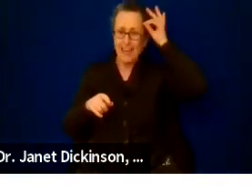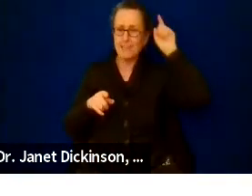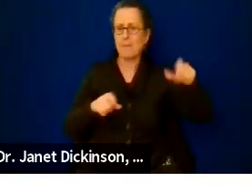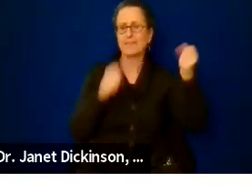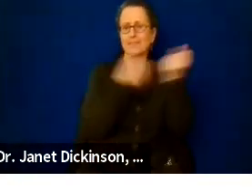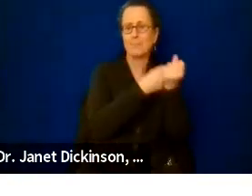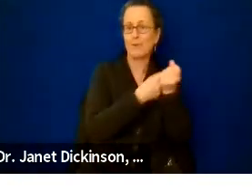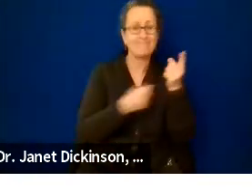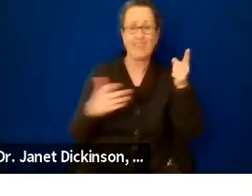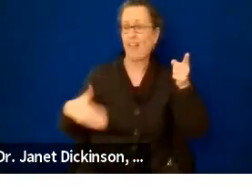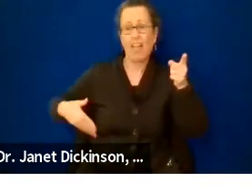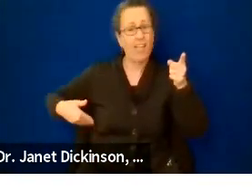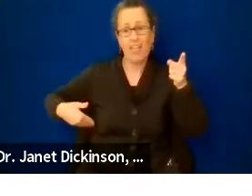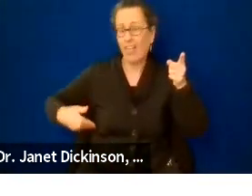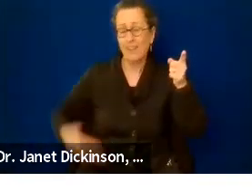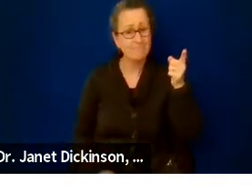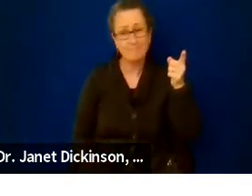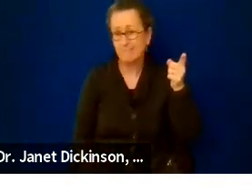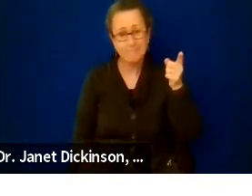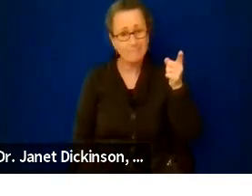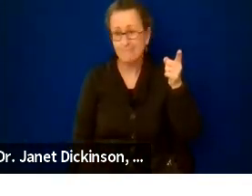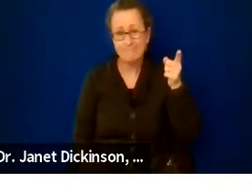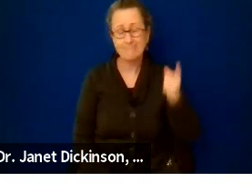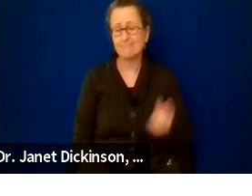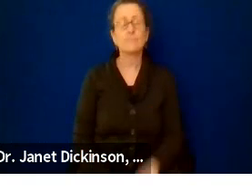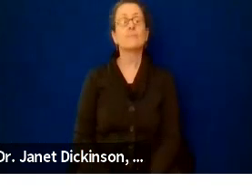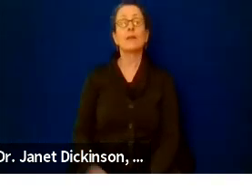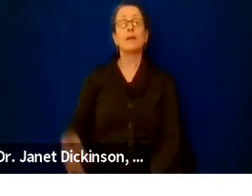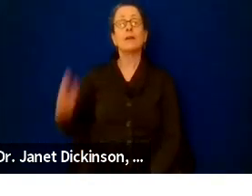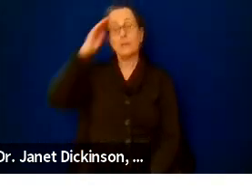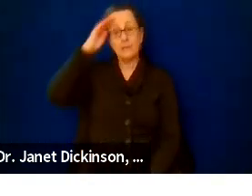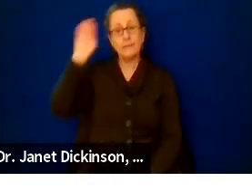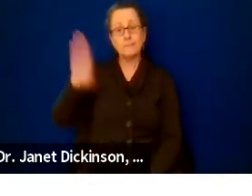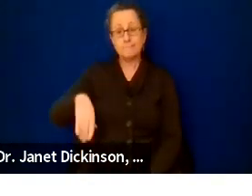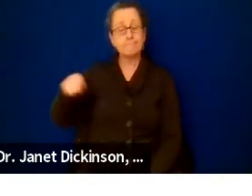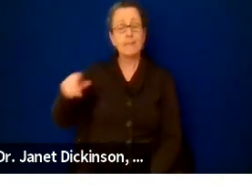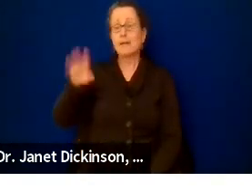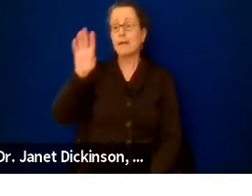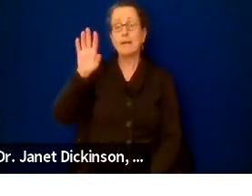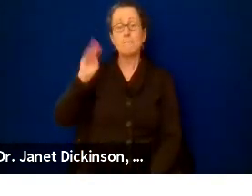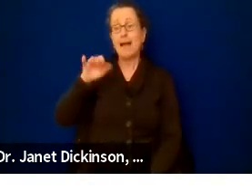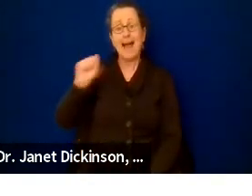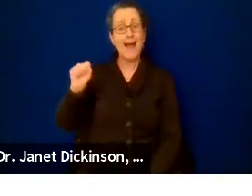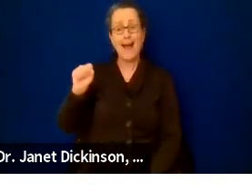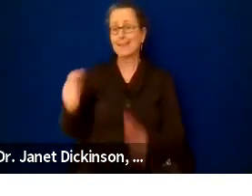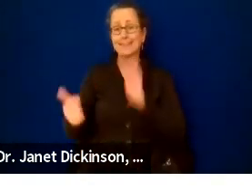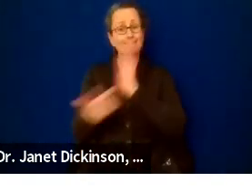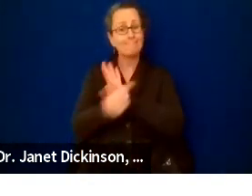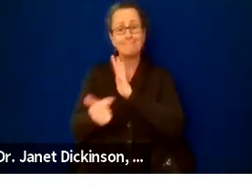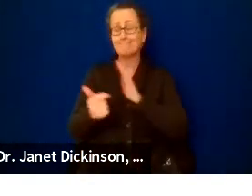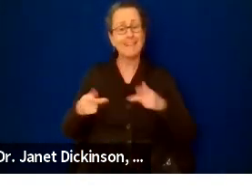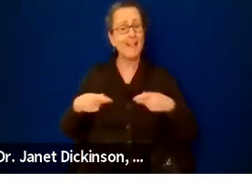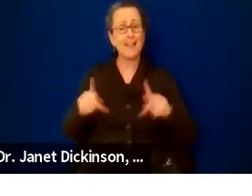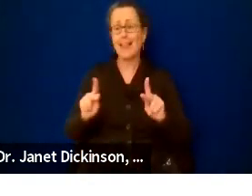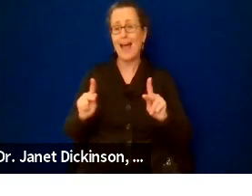Unfortunately, Massachusetts is on what they call a no opt-out state. So parents don't have that